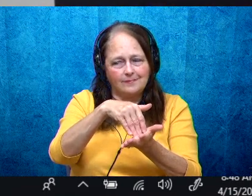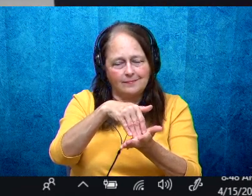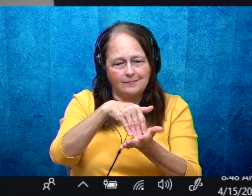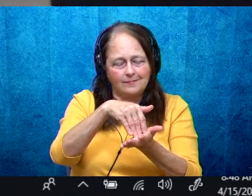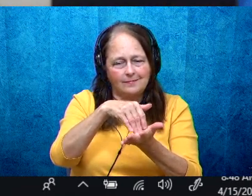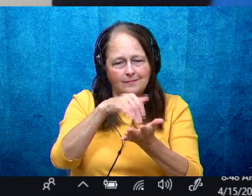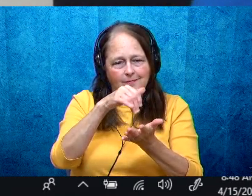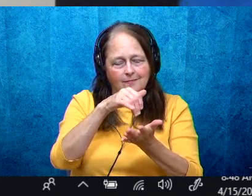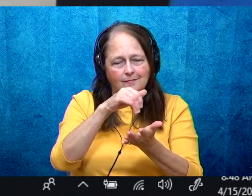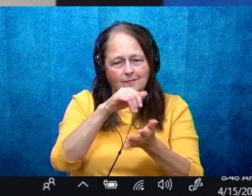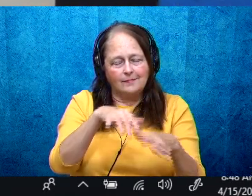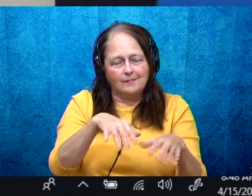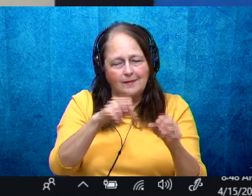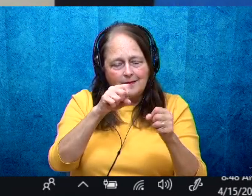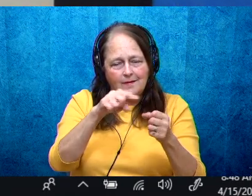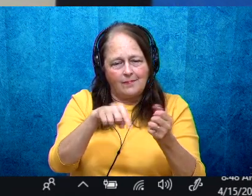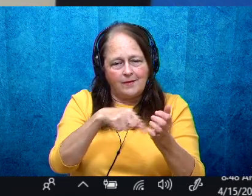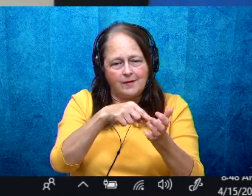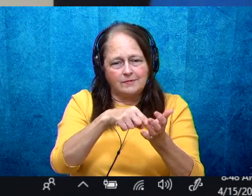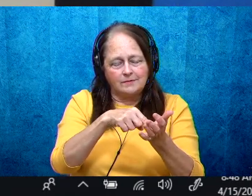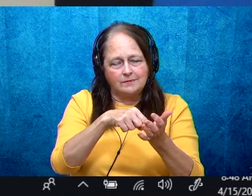I'm going to date this